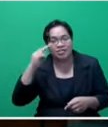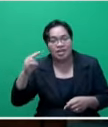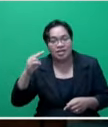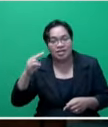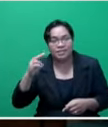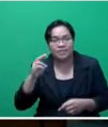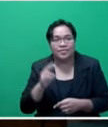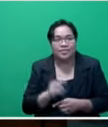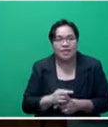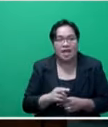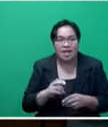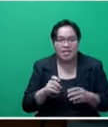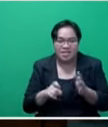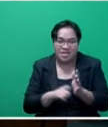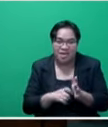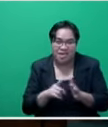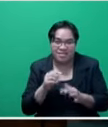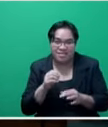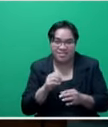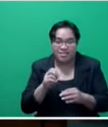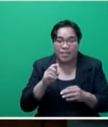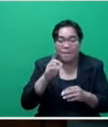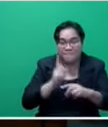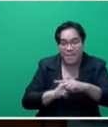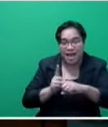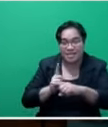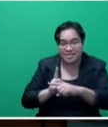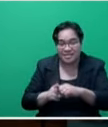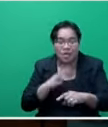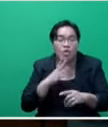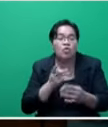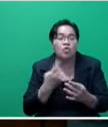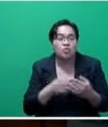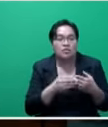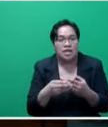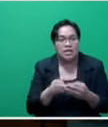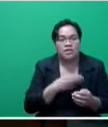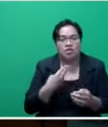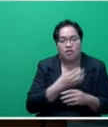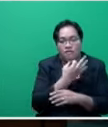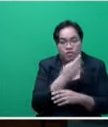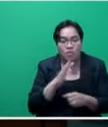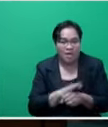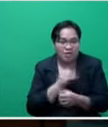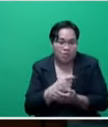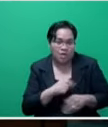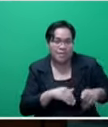National Red Plus Steering Committee, which is led by the Ministry of Forest. This is to ensure that